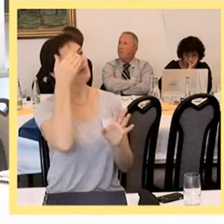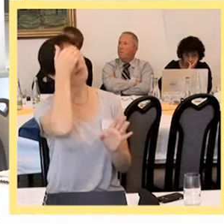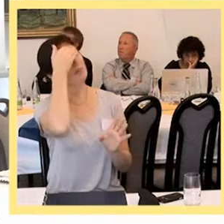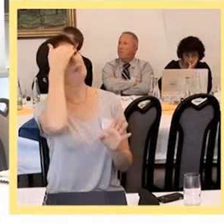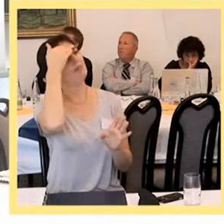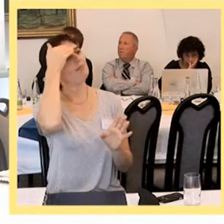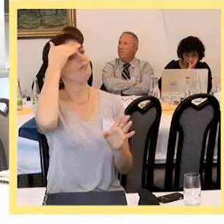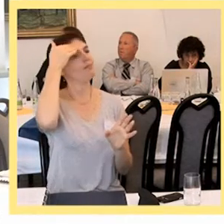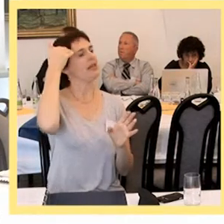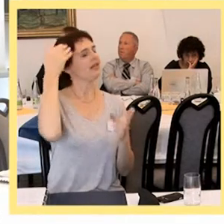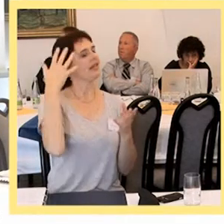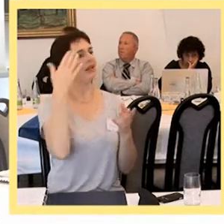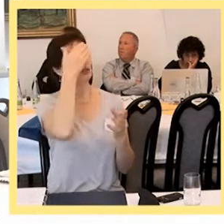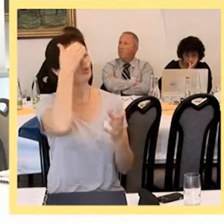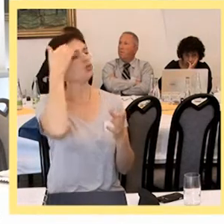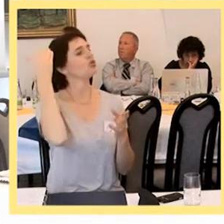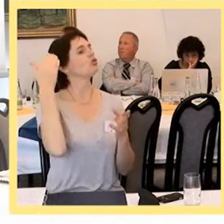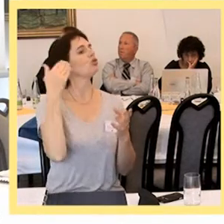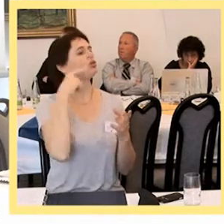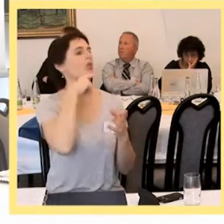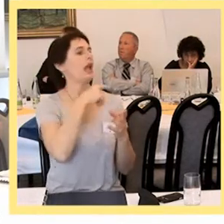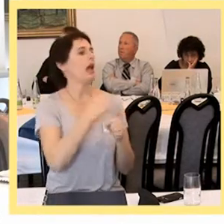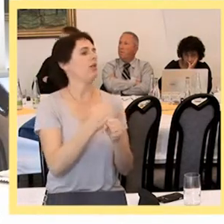too challenging for us for this particular exercise.